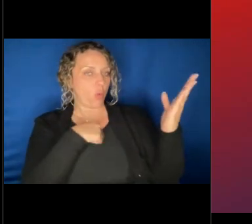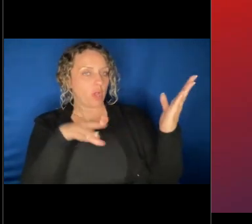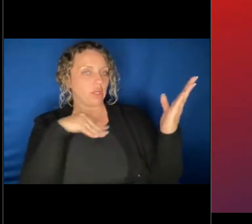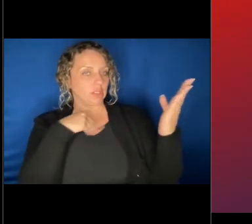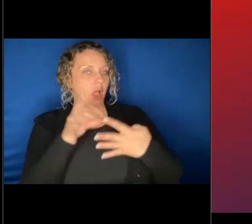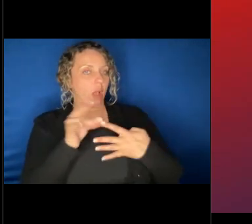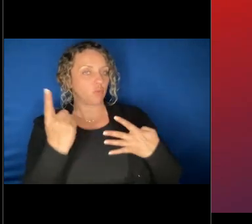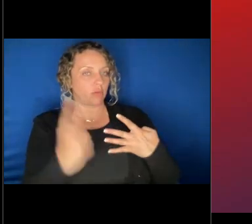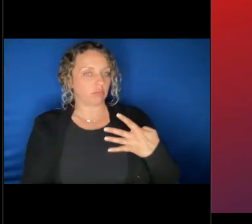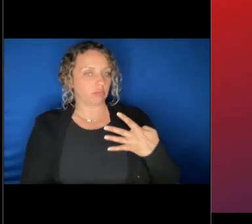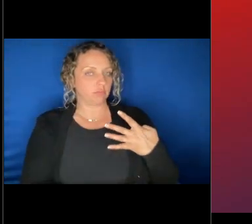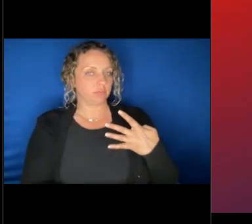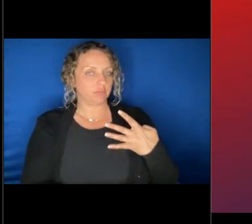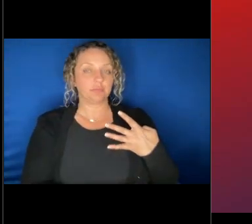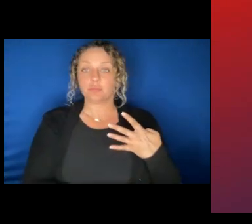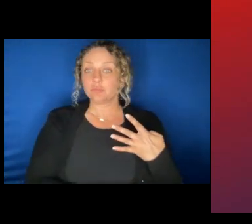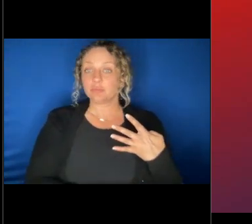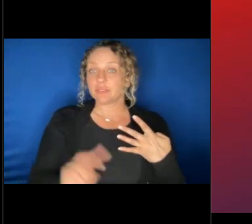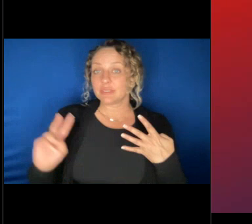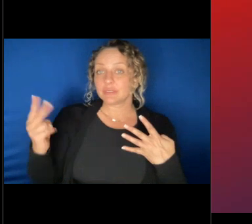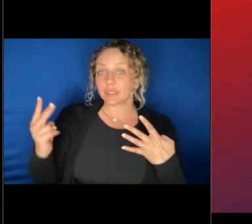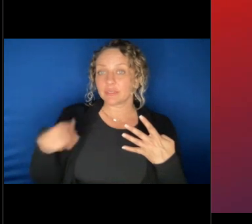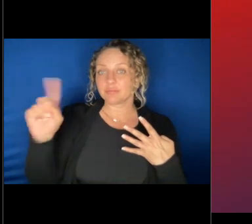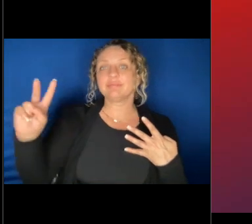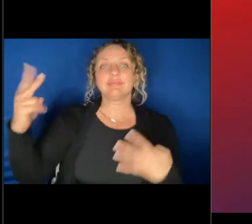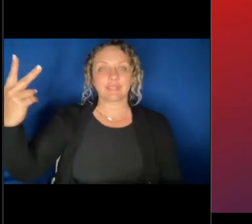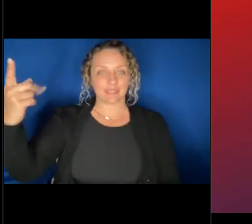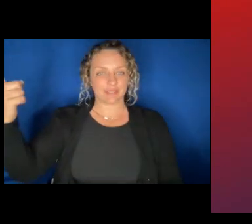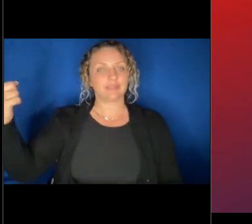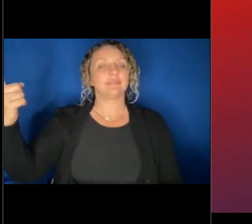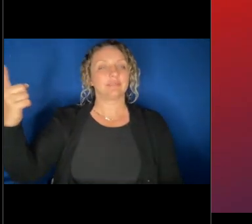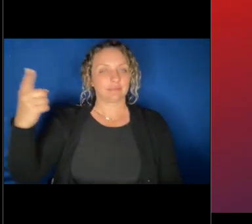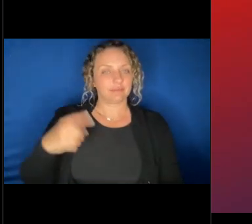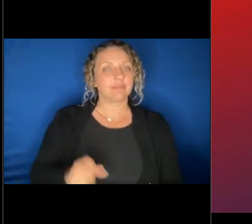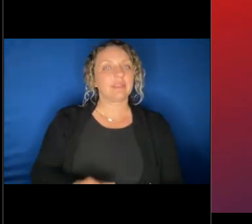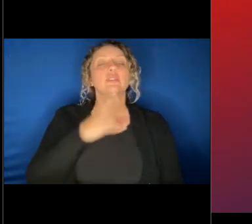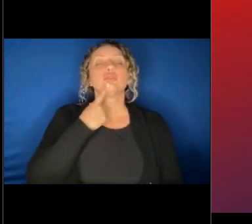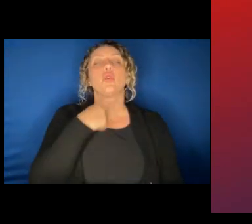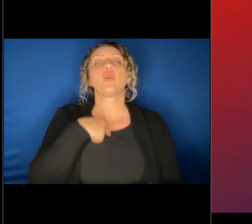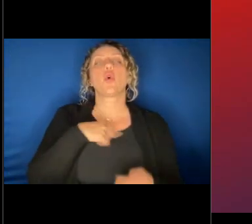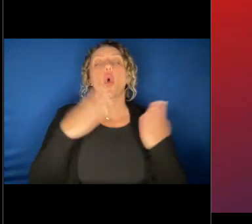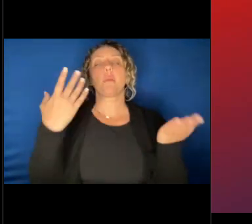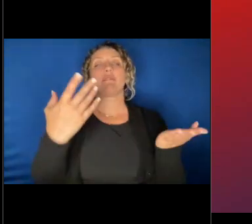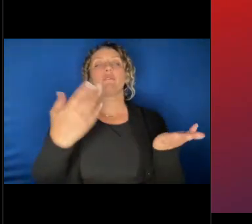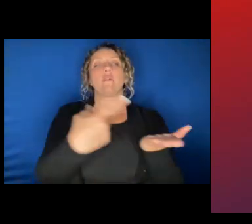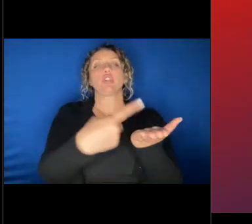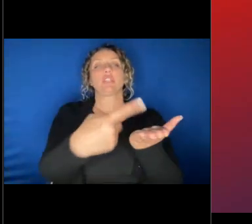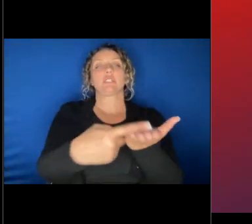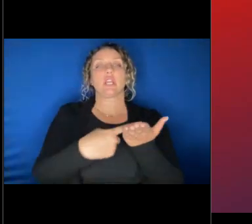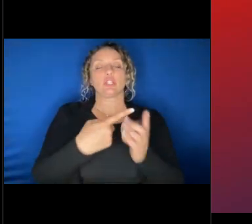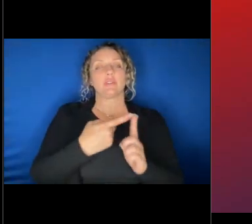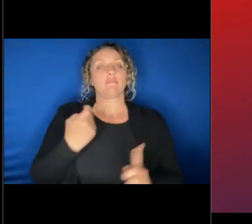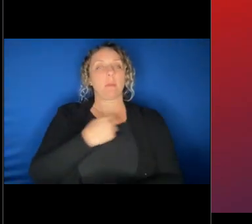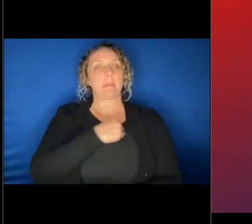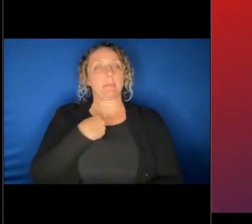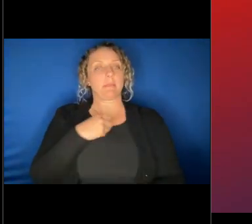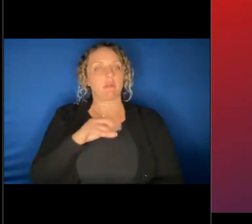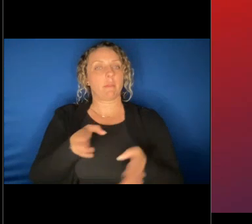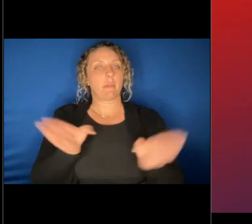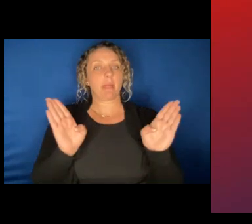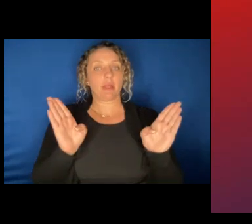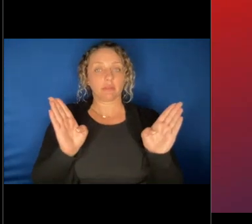1. Is there a second? Second. All right, so now I'd like to open the floor for discussion from members of the public. So